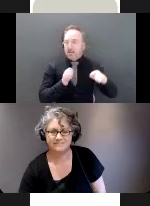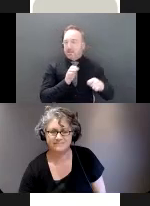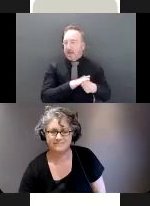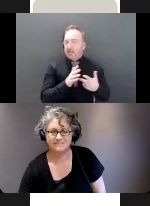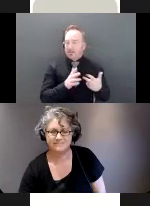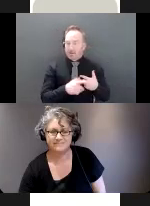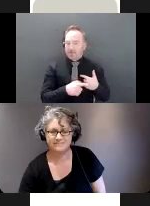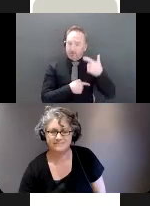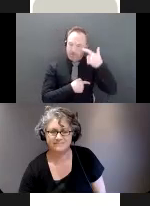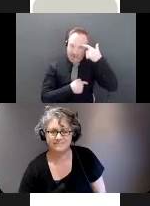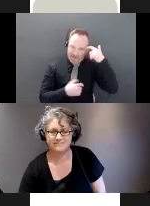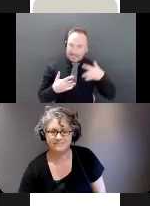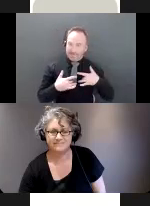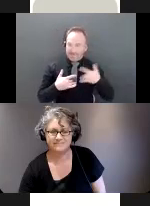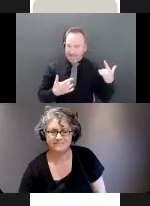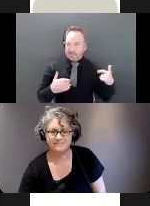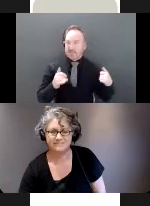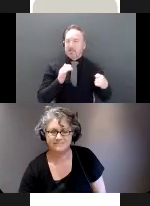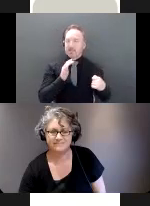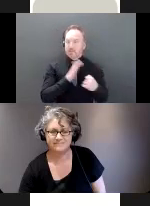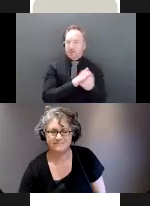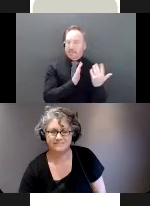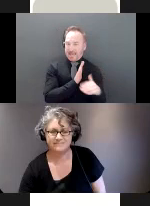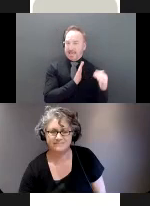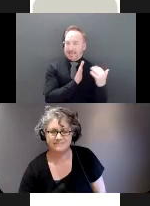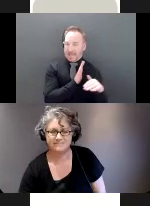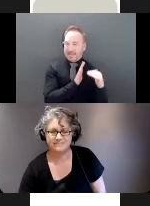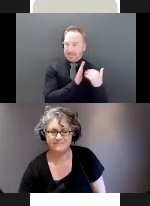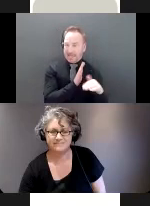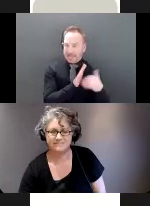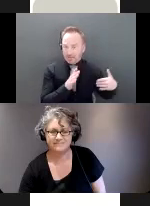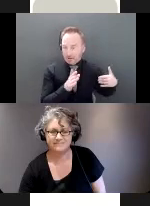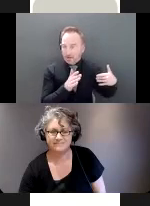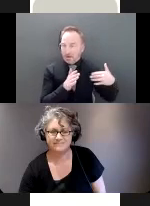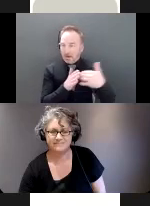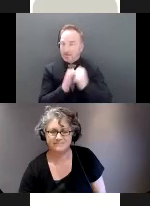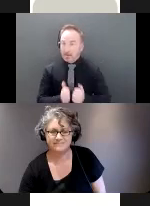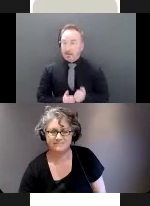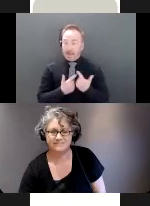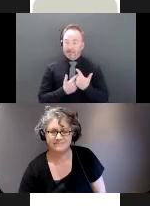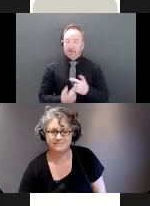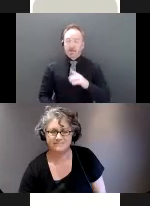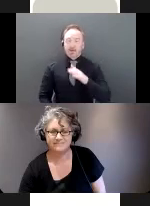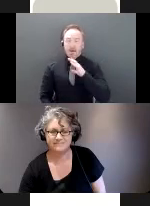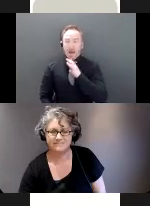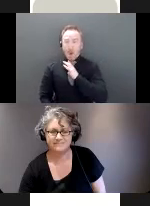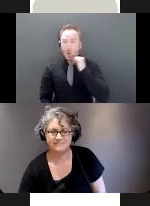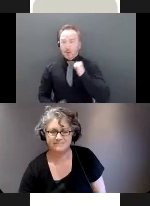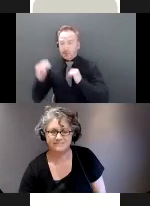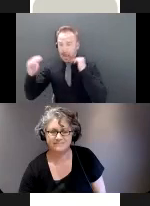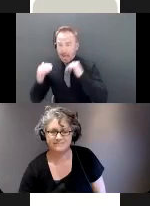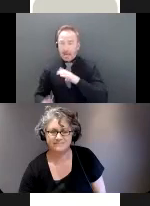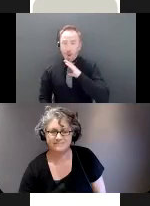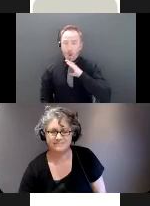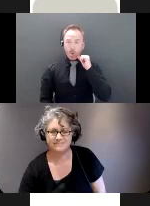traumatic events that have been unresolved throughout a person's life, and that an older adult, an older woman takes more